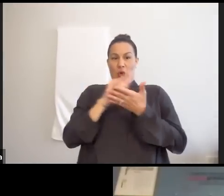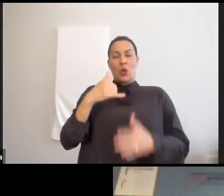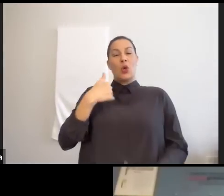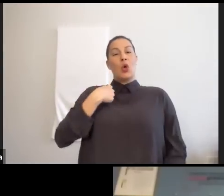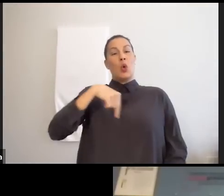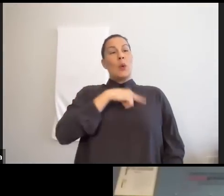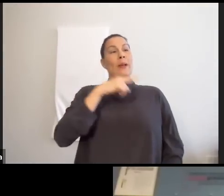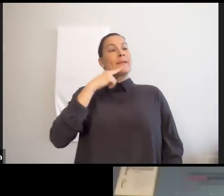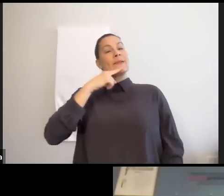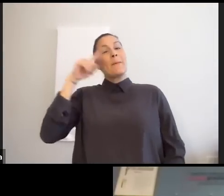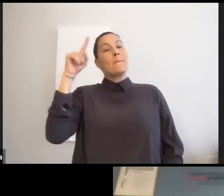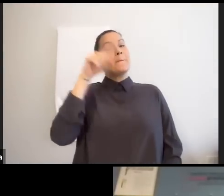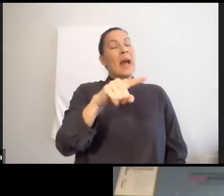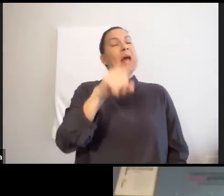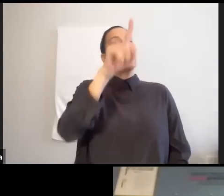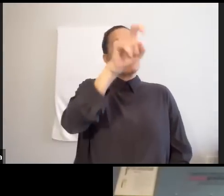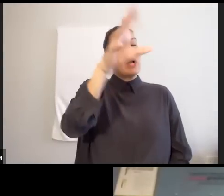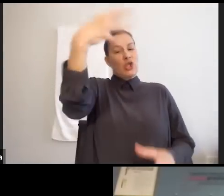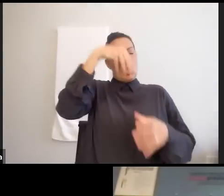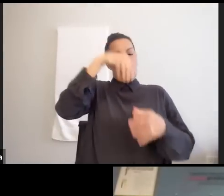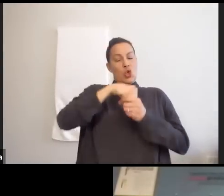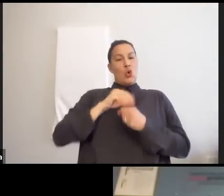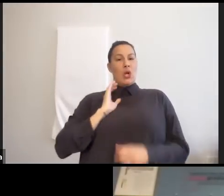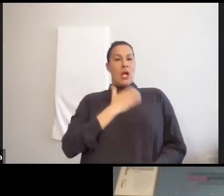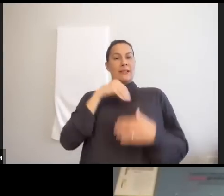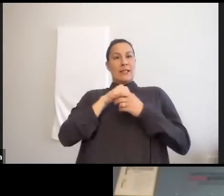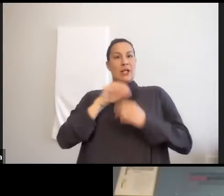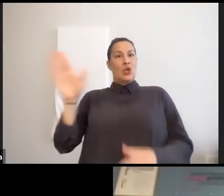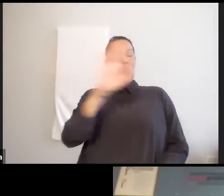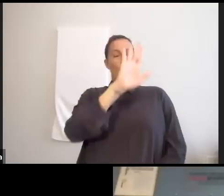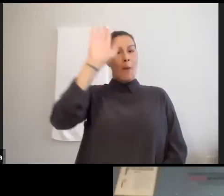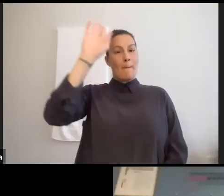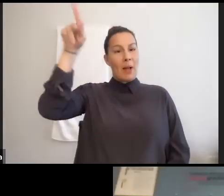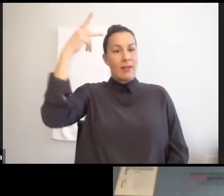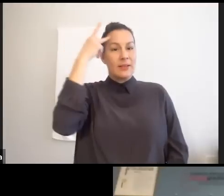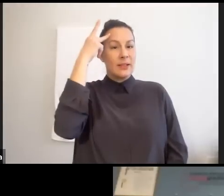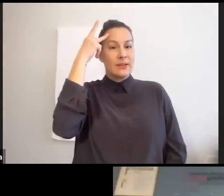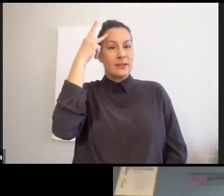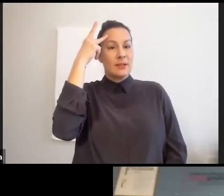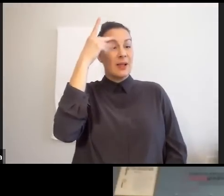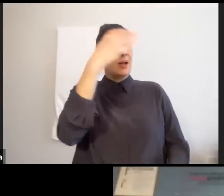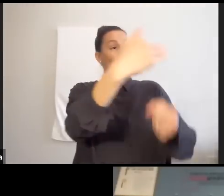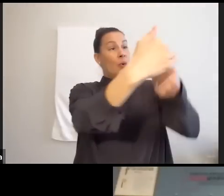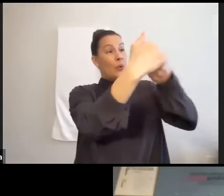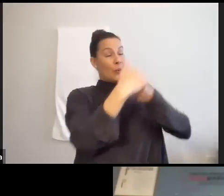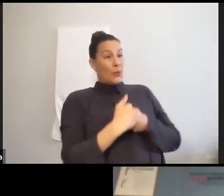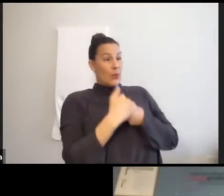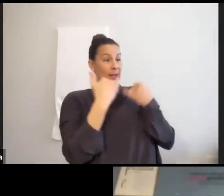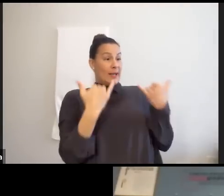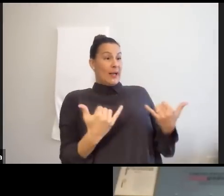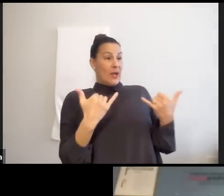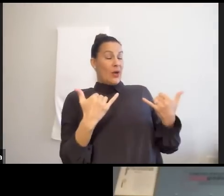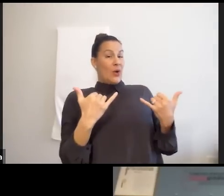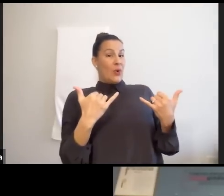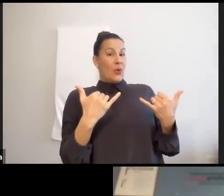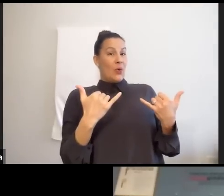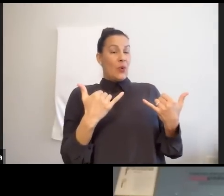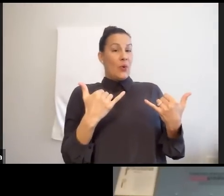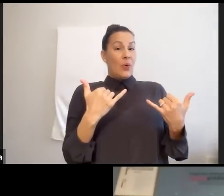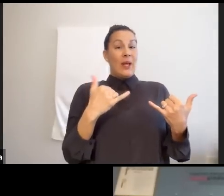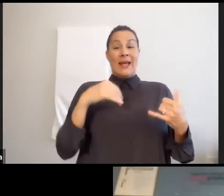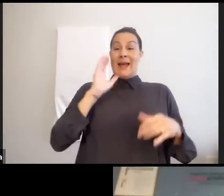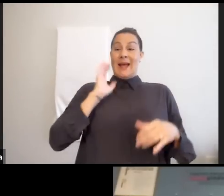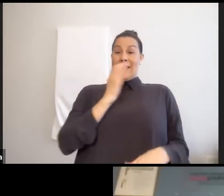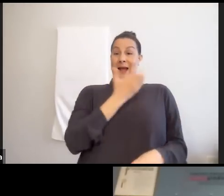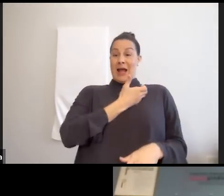political agenda in the state as we look towards the oppression that we're currently facing. And here at the Colectivo, we are doing all sorts